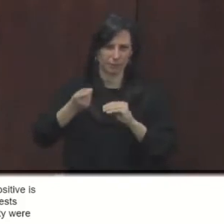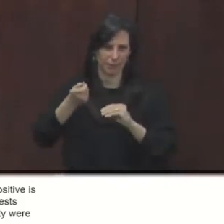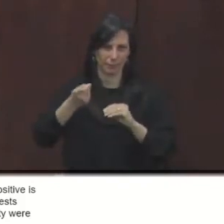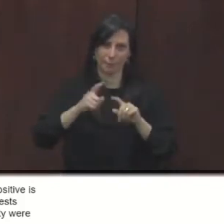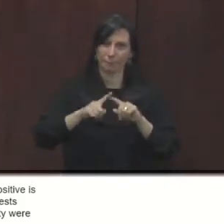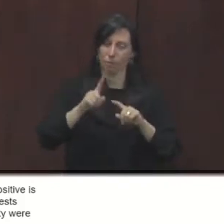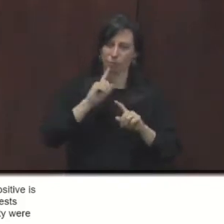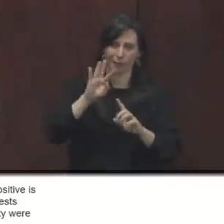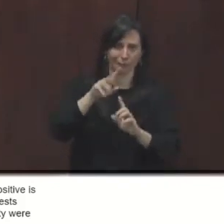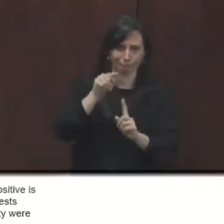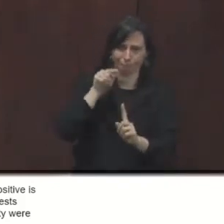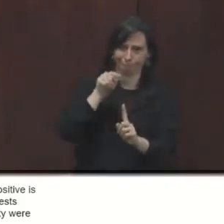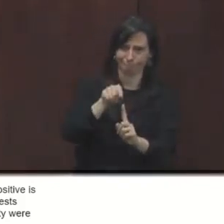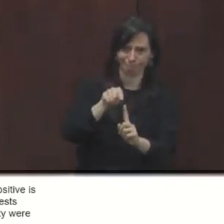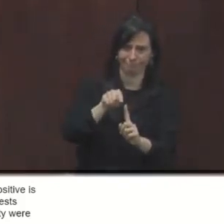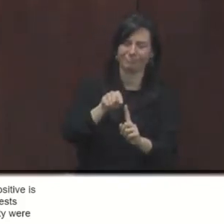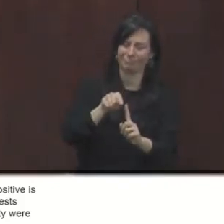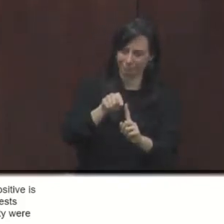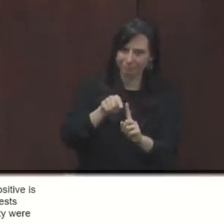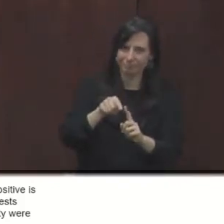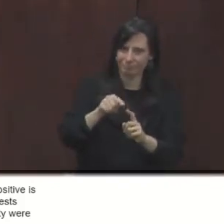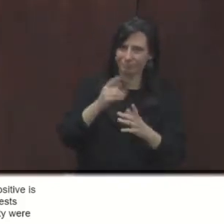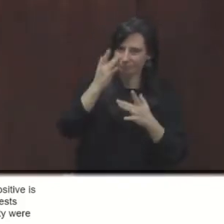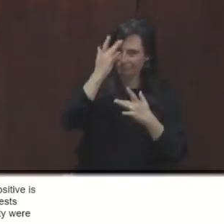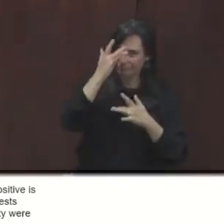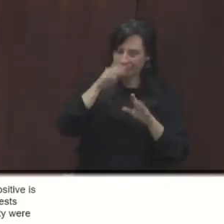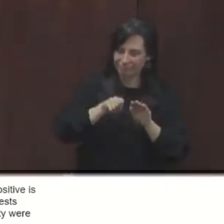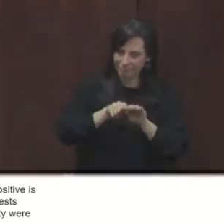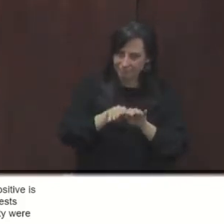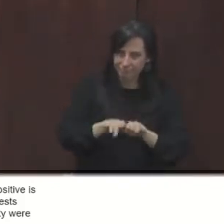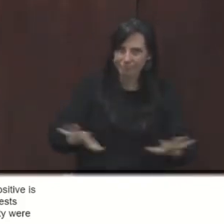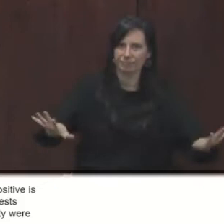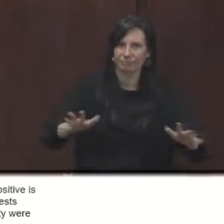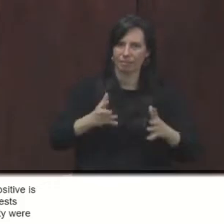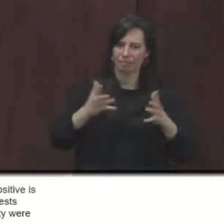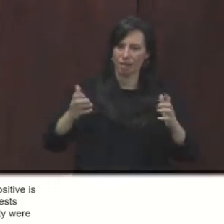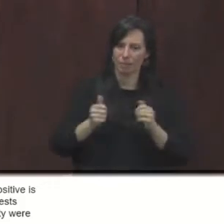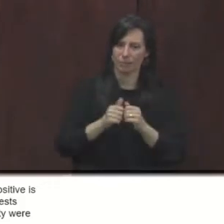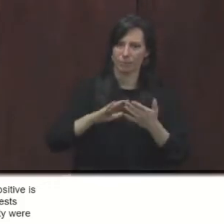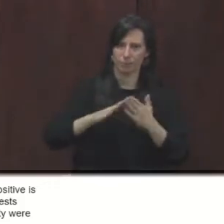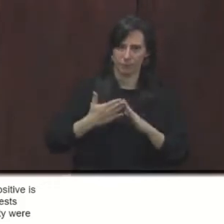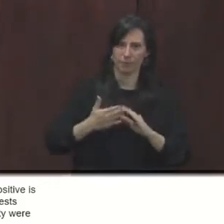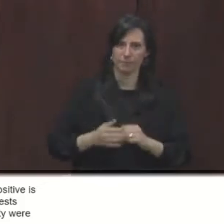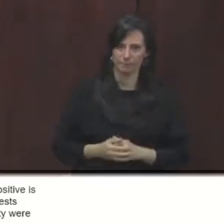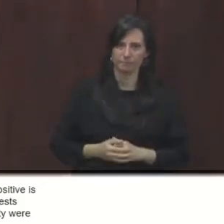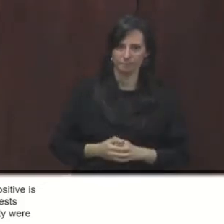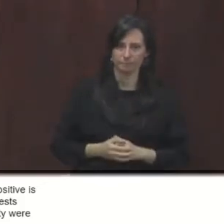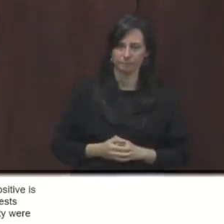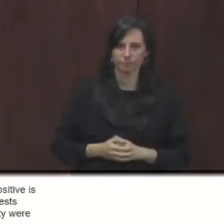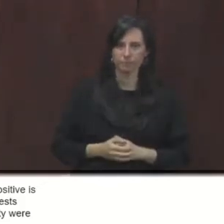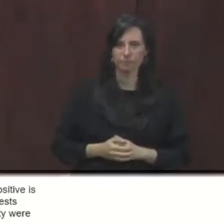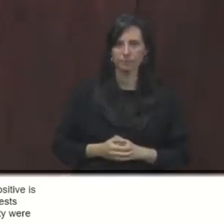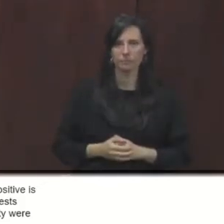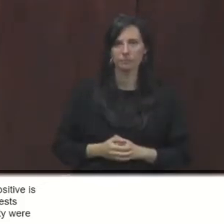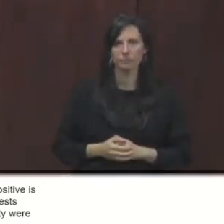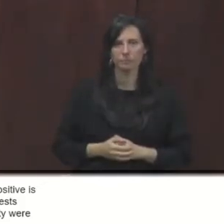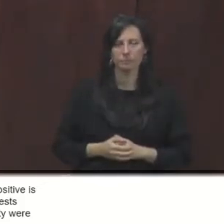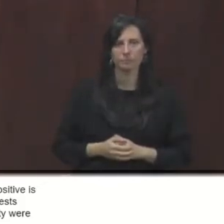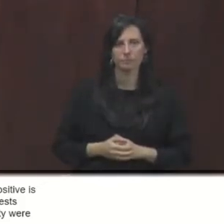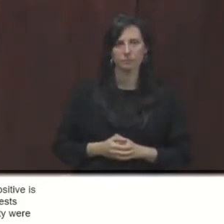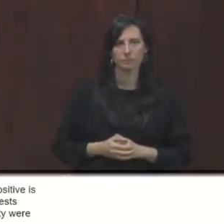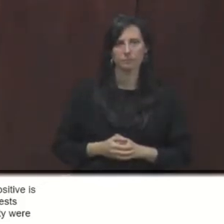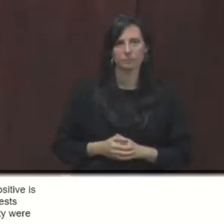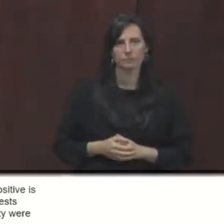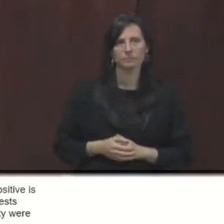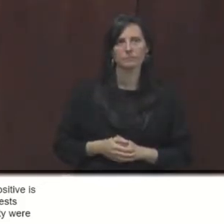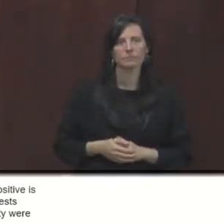it's just that there's a lot of community spread, a lot of viral spread. And much like the map a couple